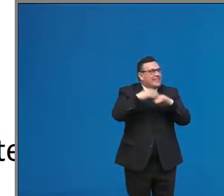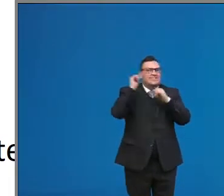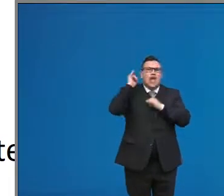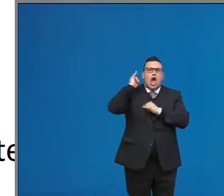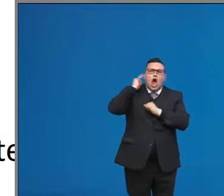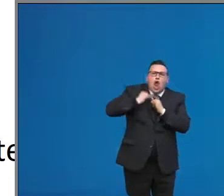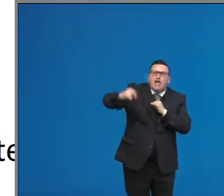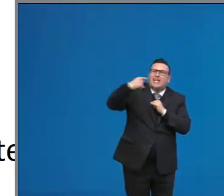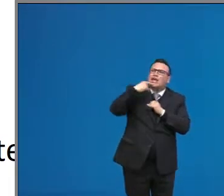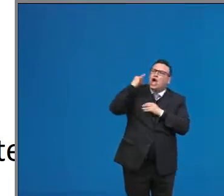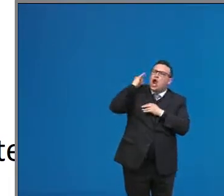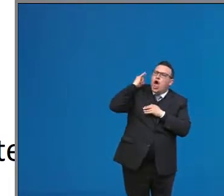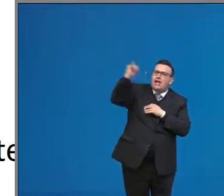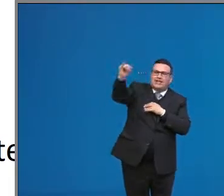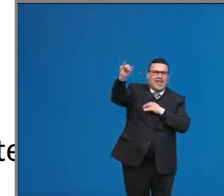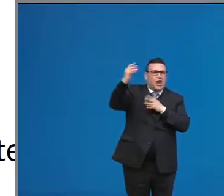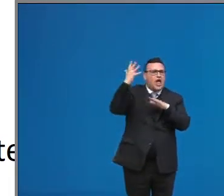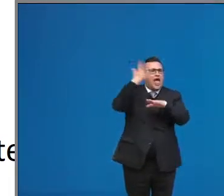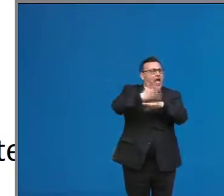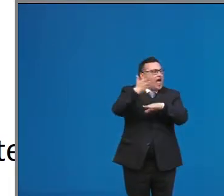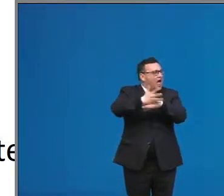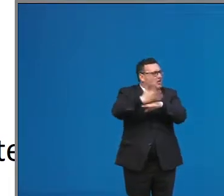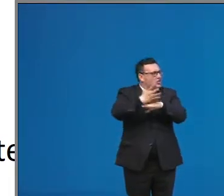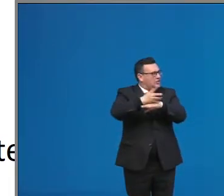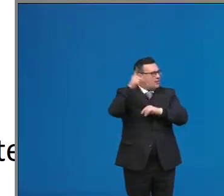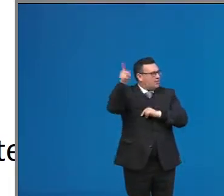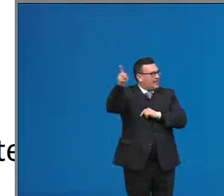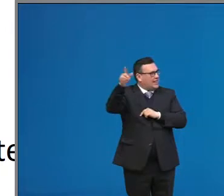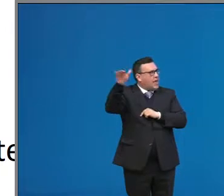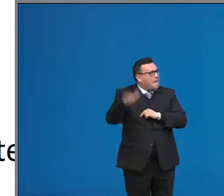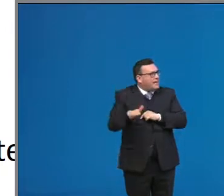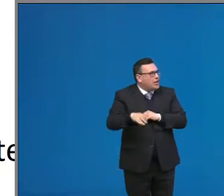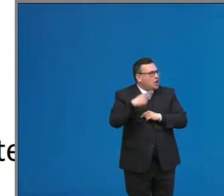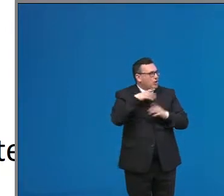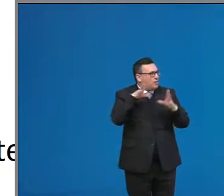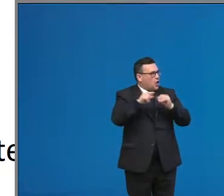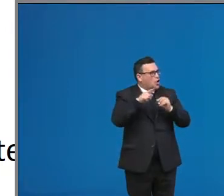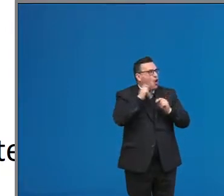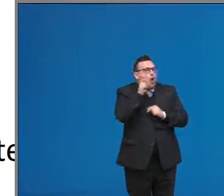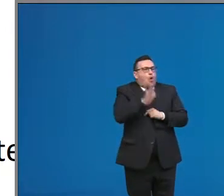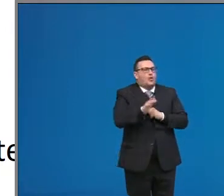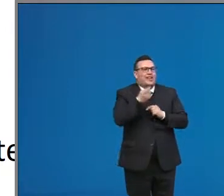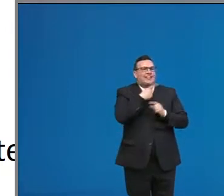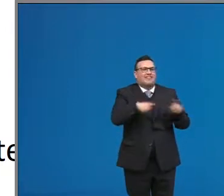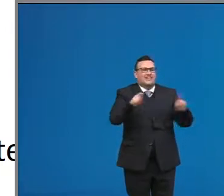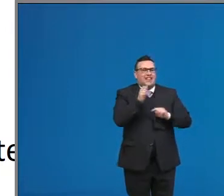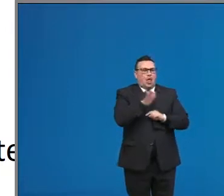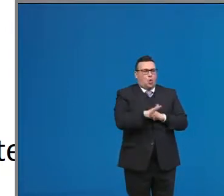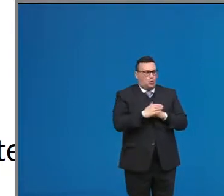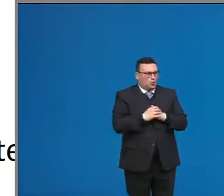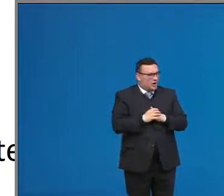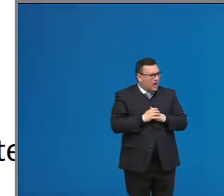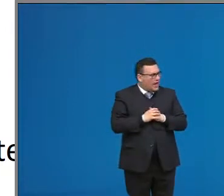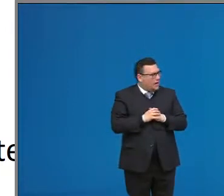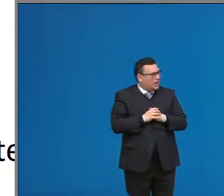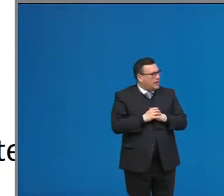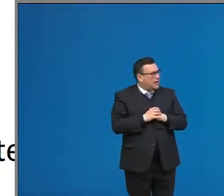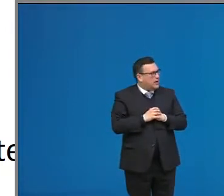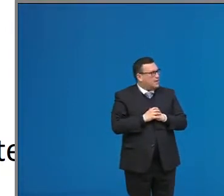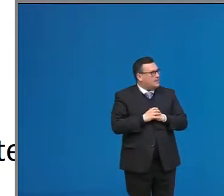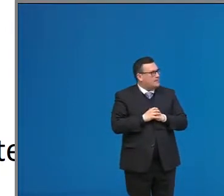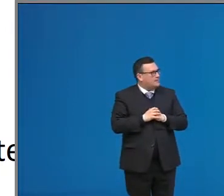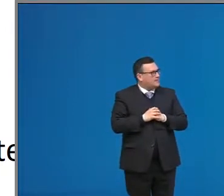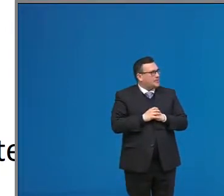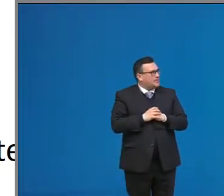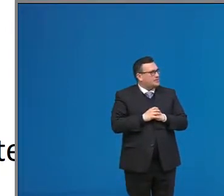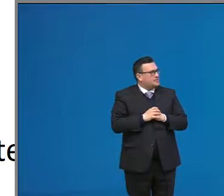Various grid accessibility solutions were proposed. The first one was the development